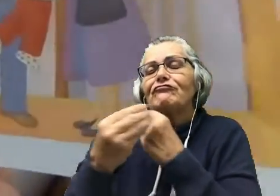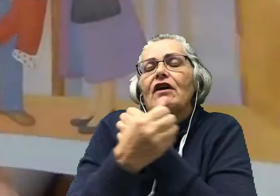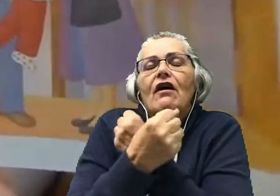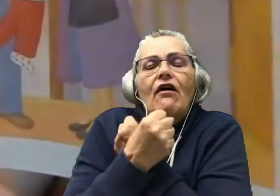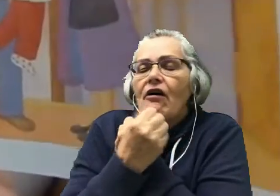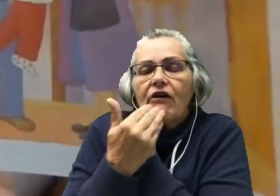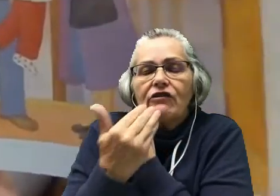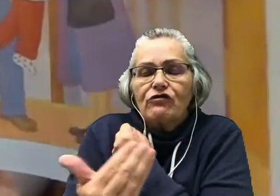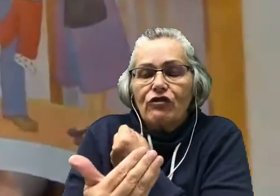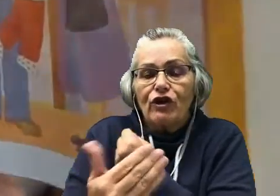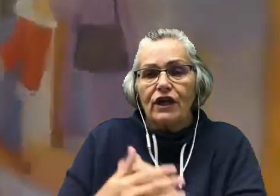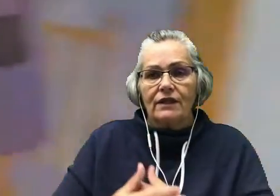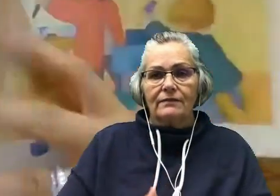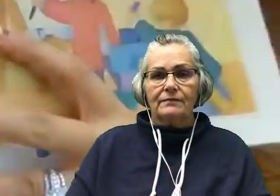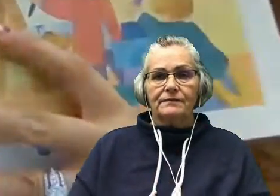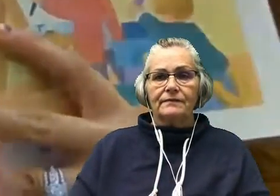hugs.